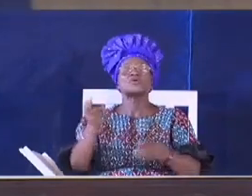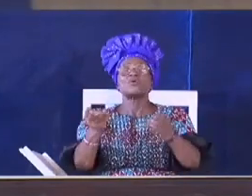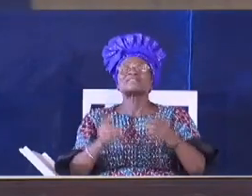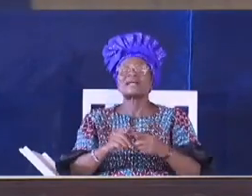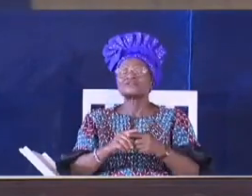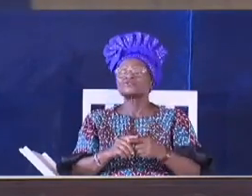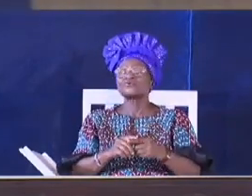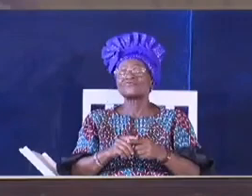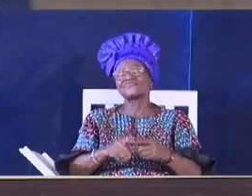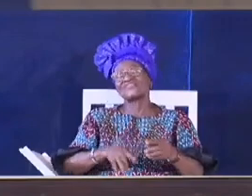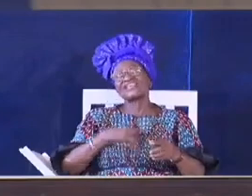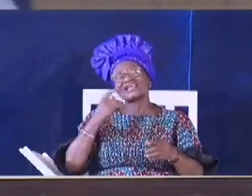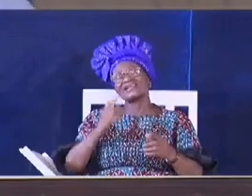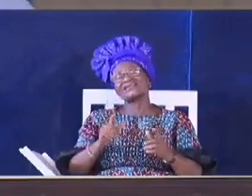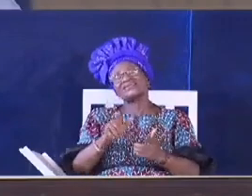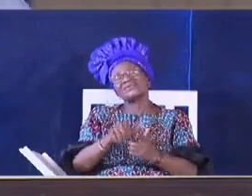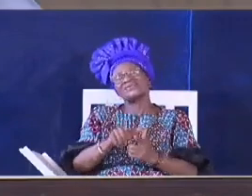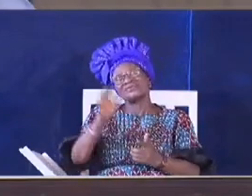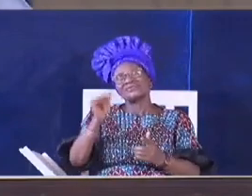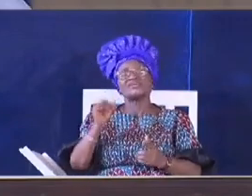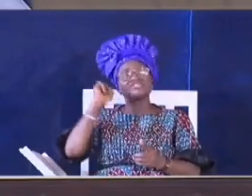the boy. Hey, come.